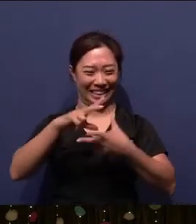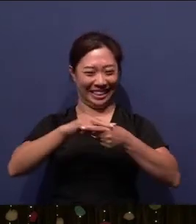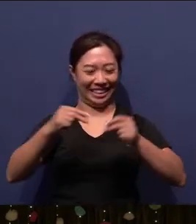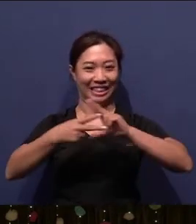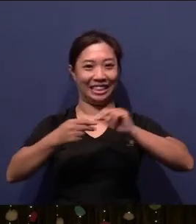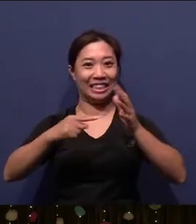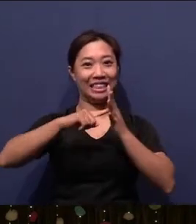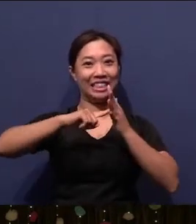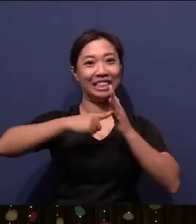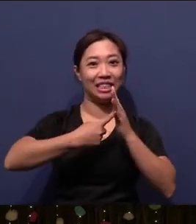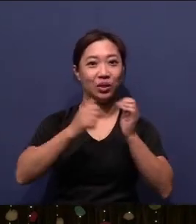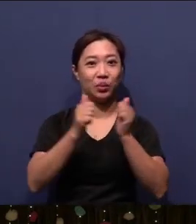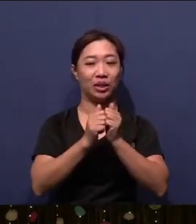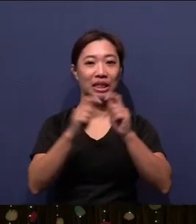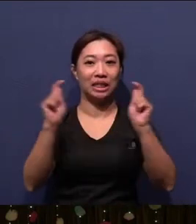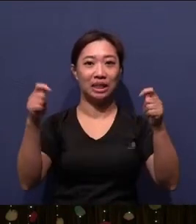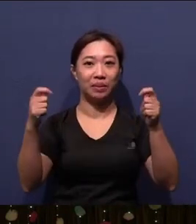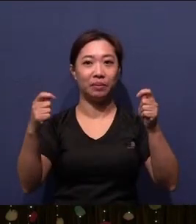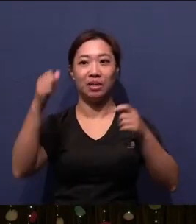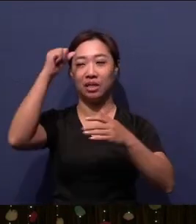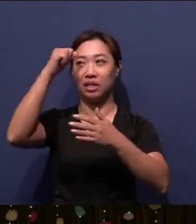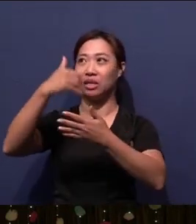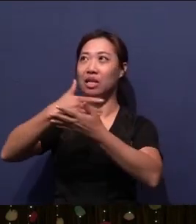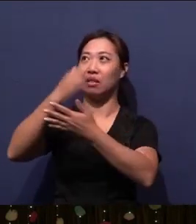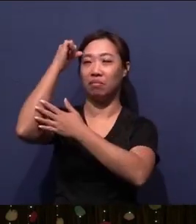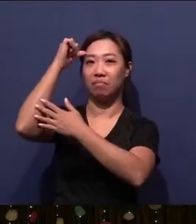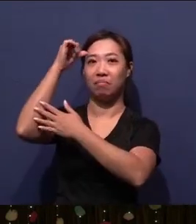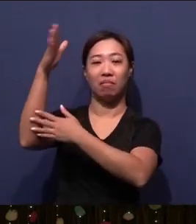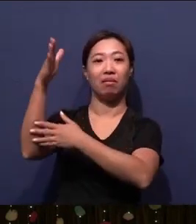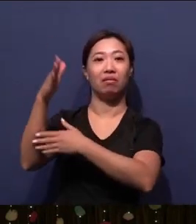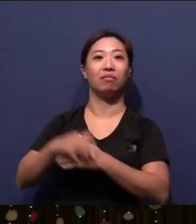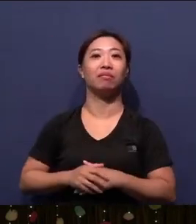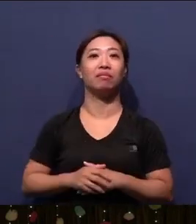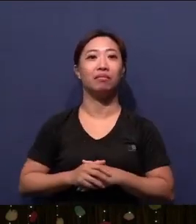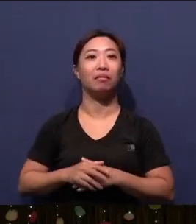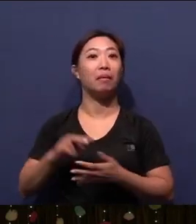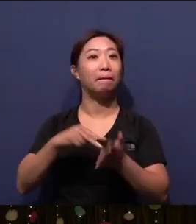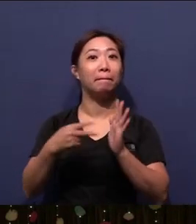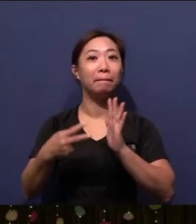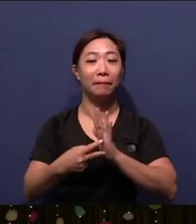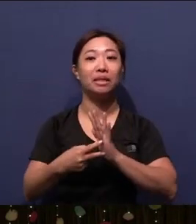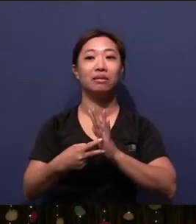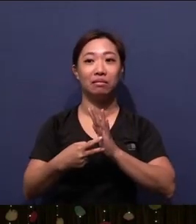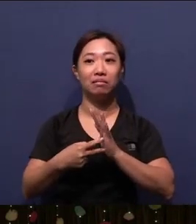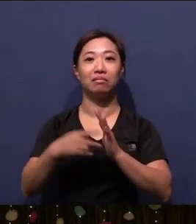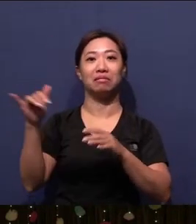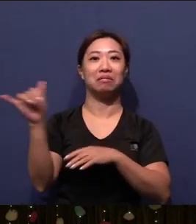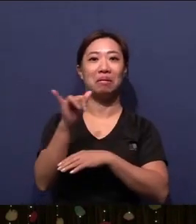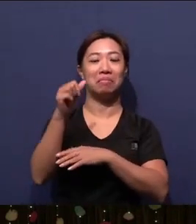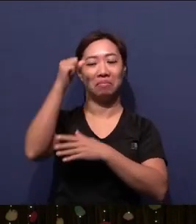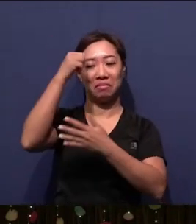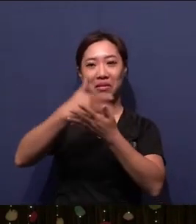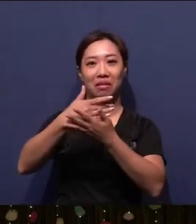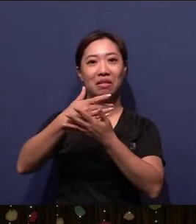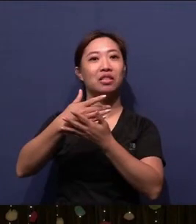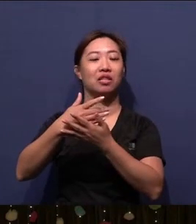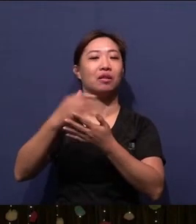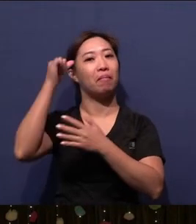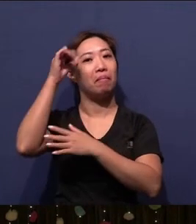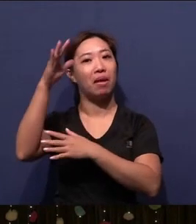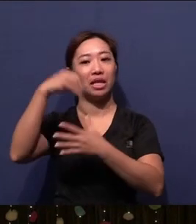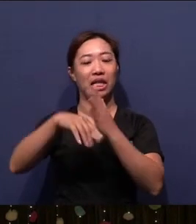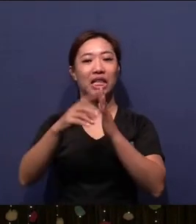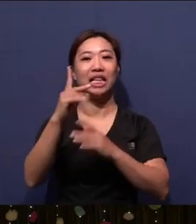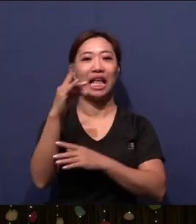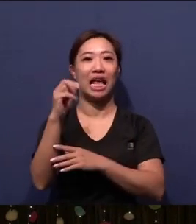begins with the term, the Son of Man, which is the same Son of Man that appears in Daniel chapter 7, verse